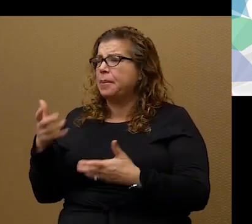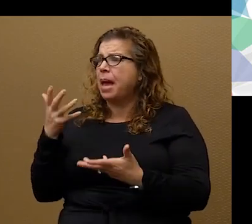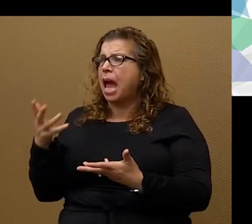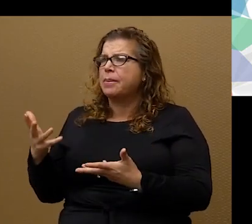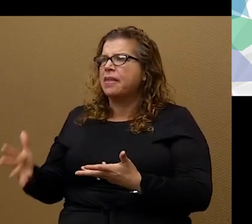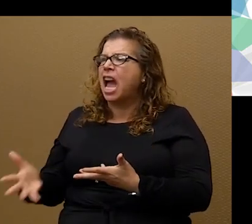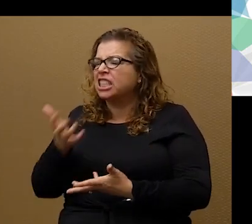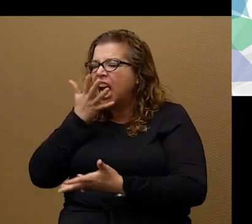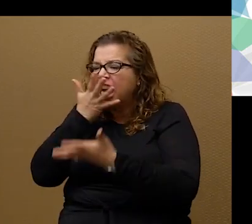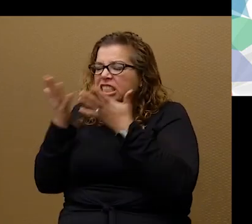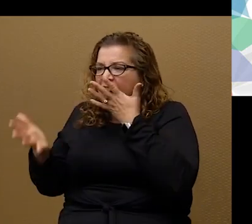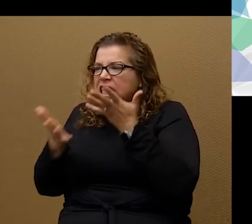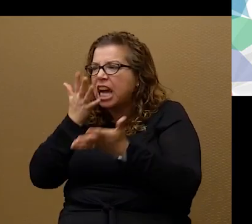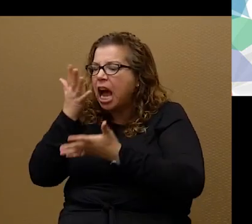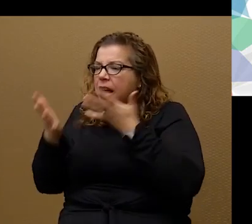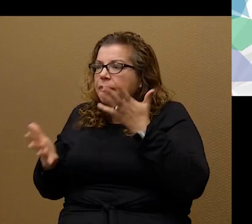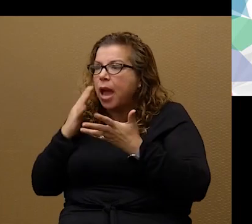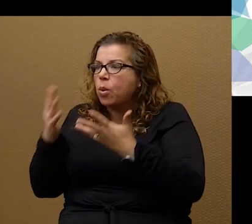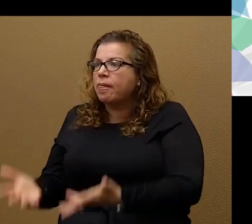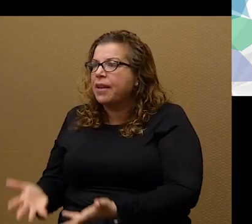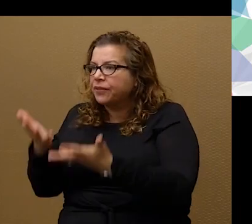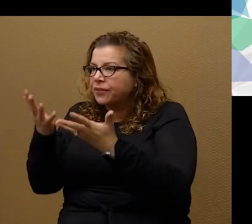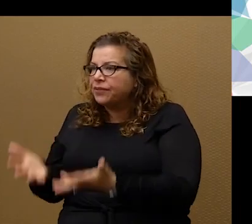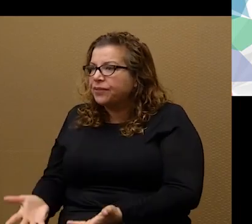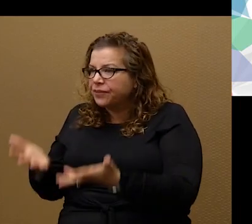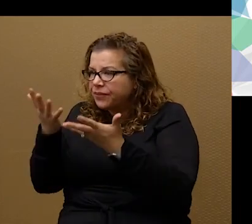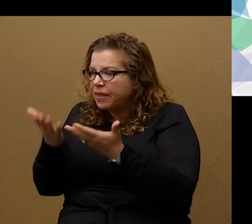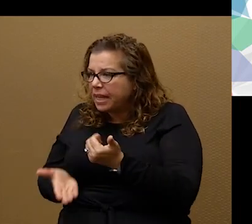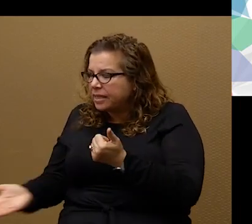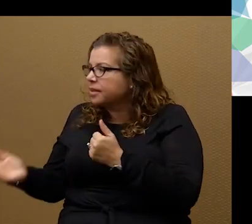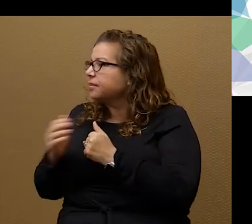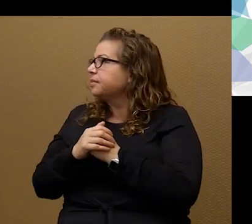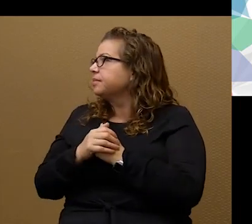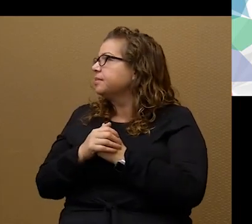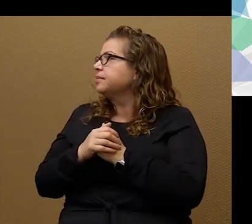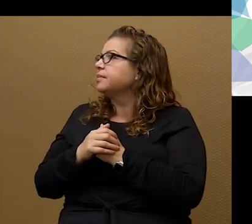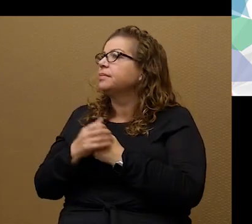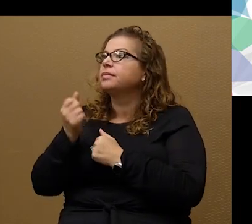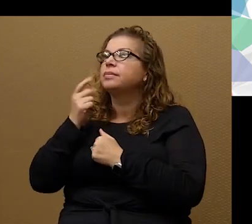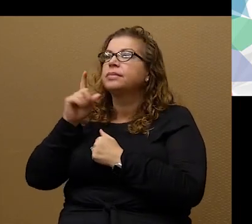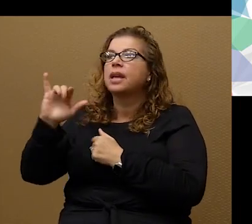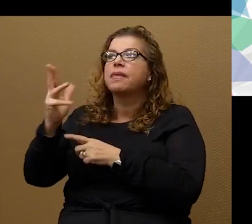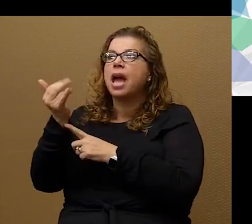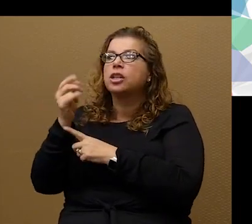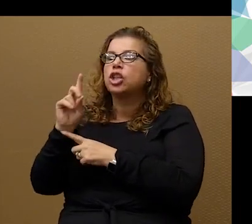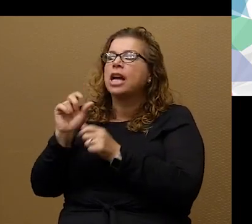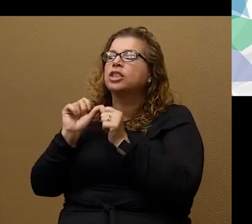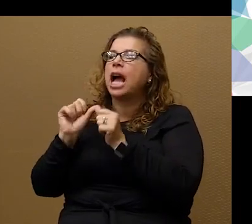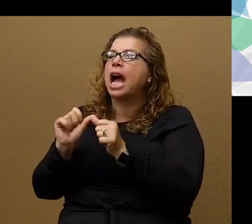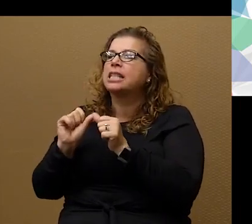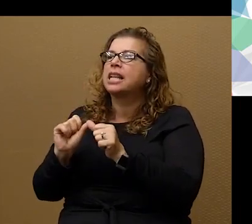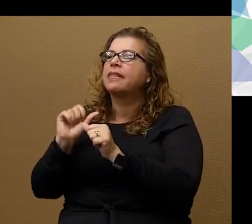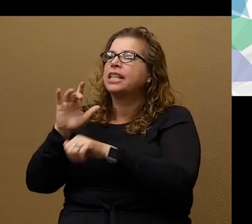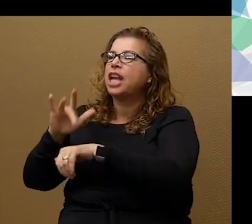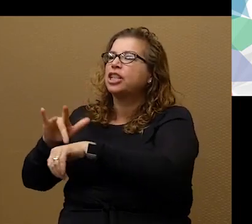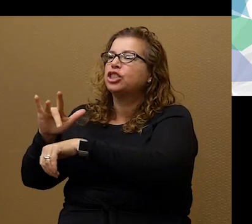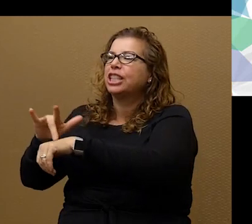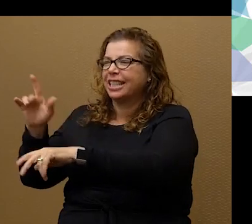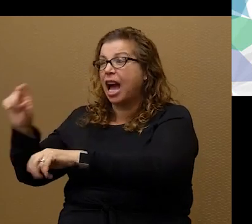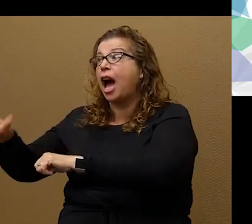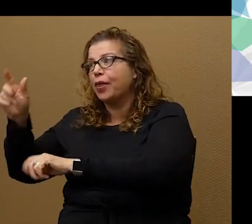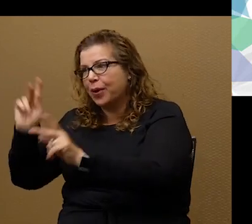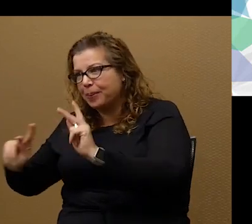in their mouths. They might lick things. And they're constantly touching people and